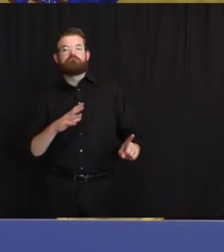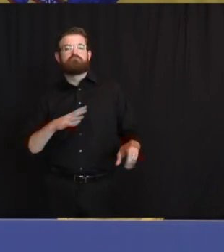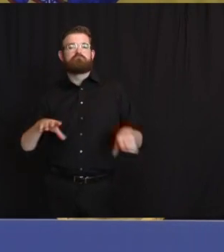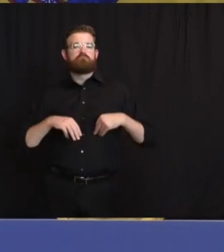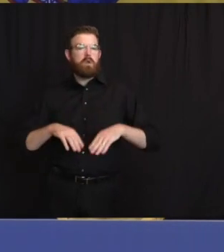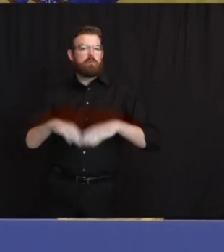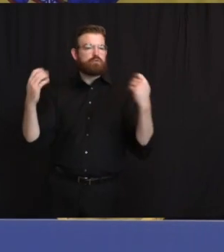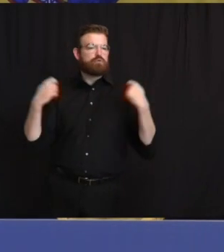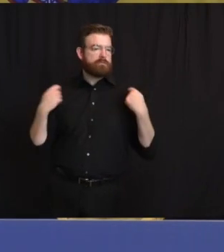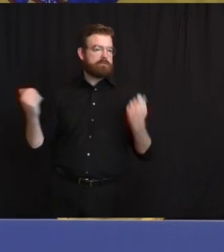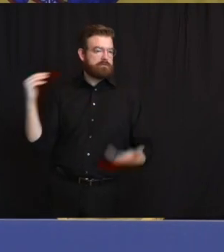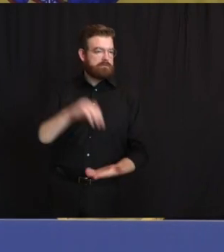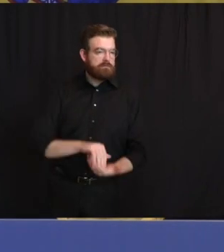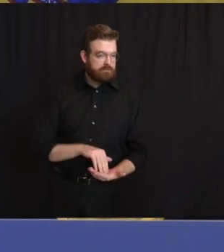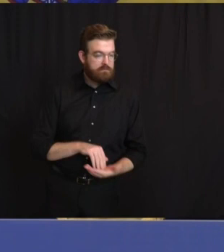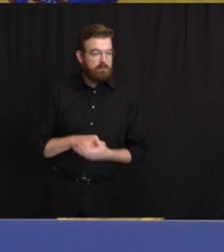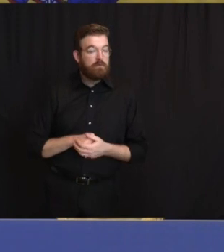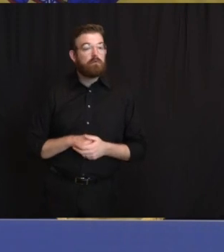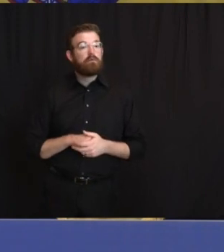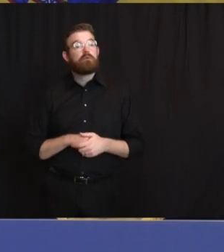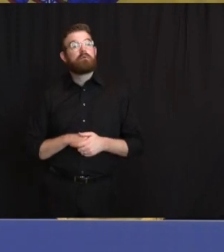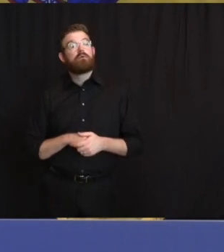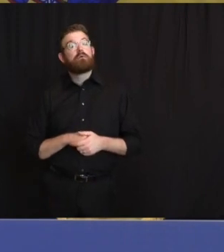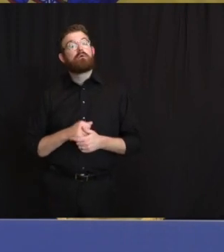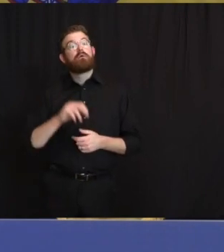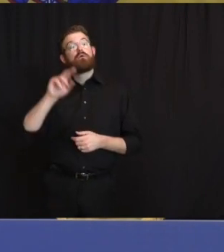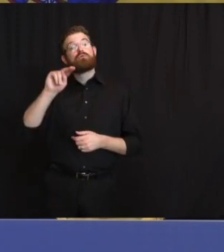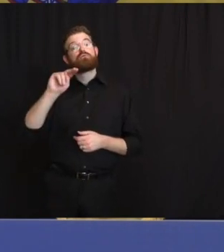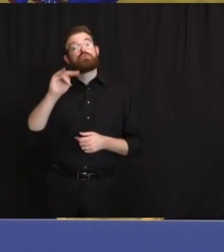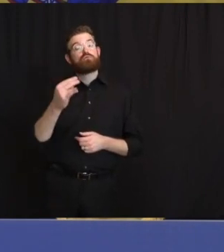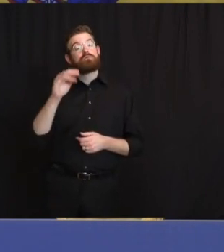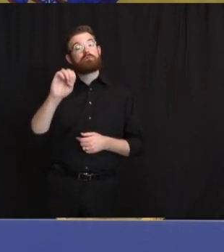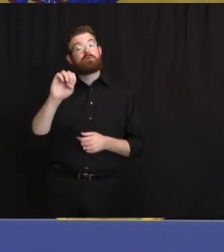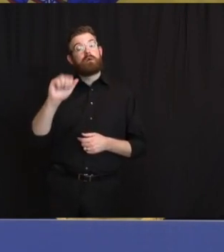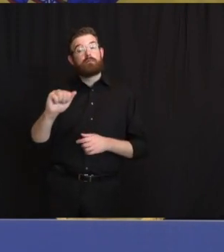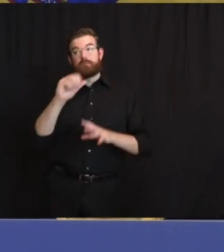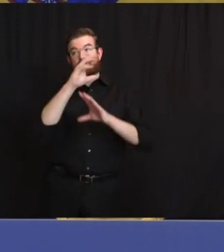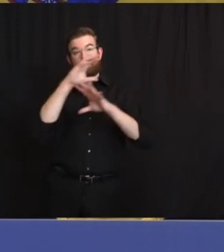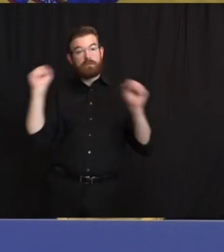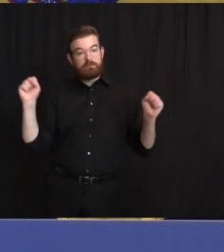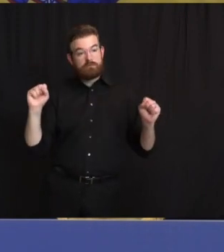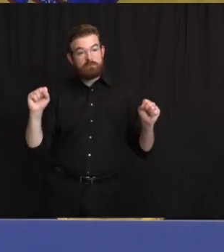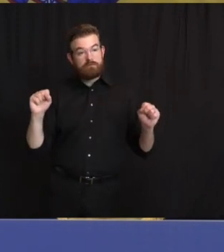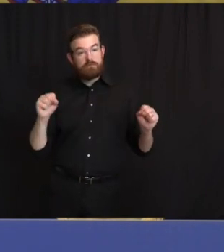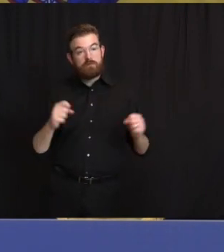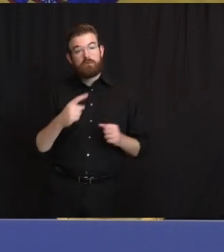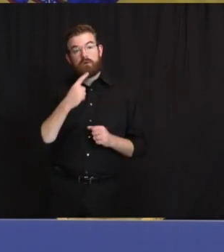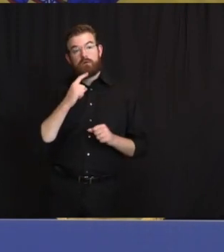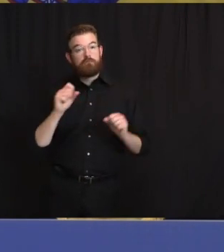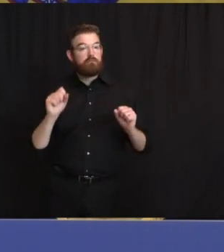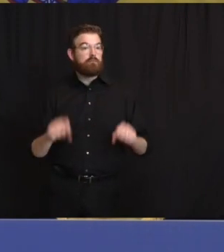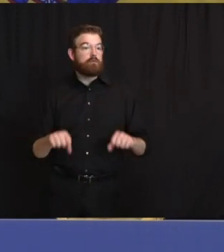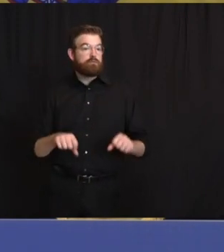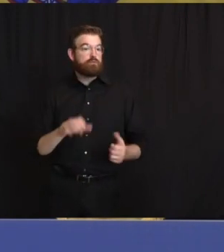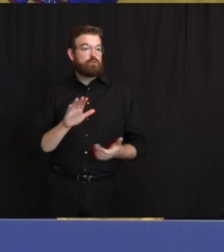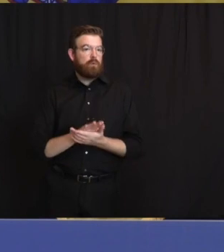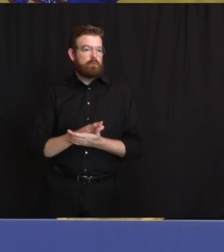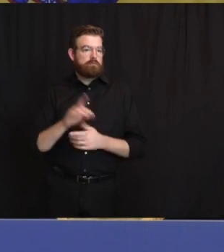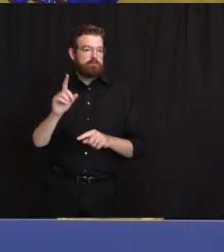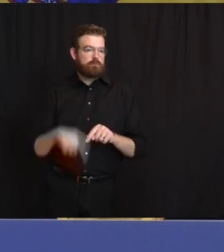this is from Carly Citrin of Politico. The NJEA president, said it's possible schools can't reopen in person by